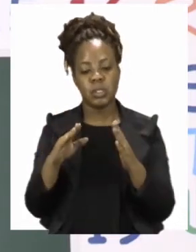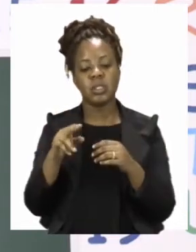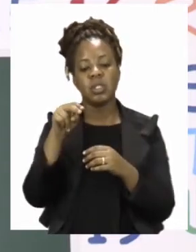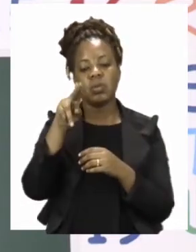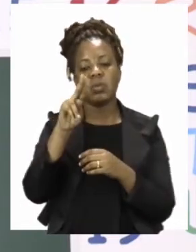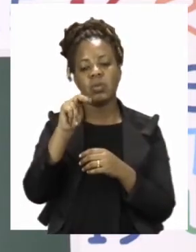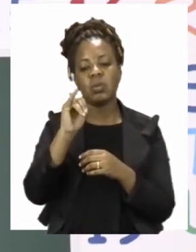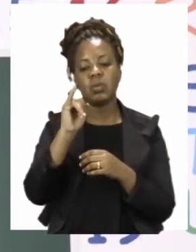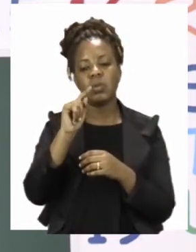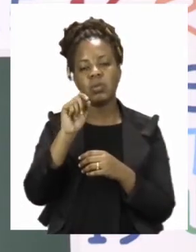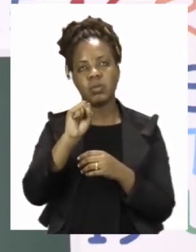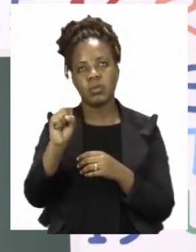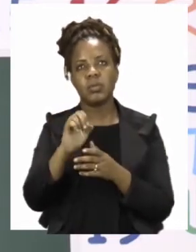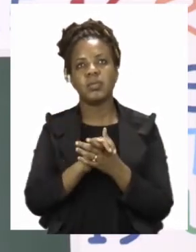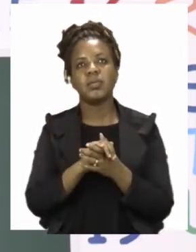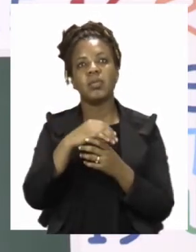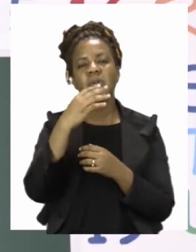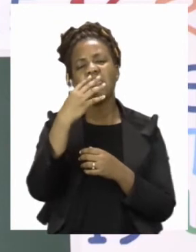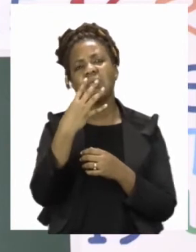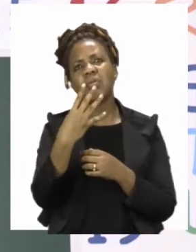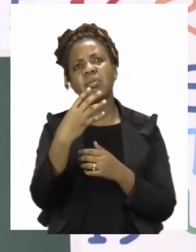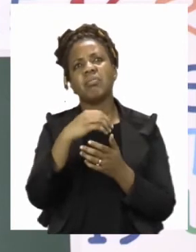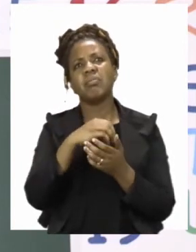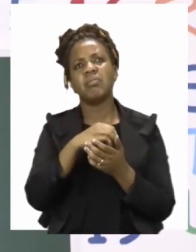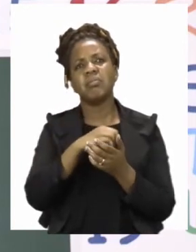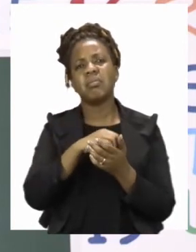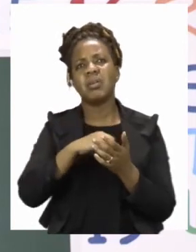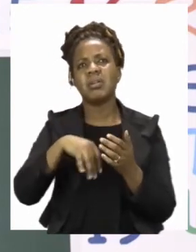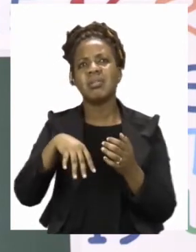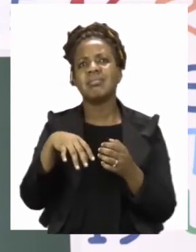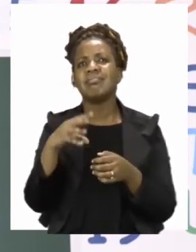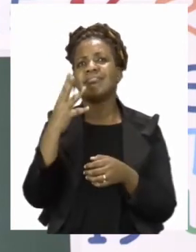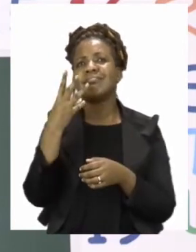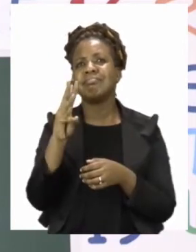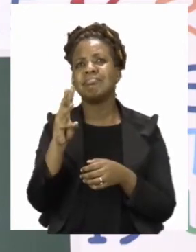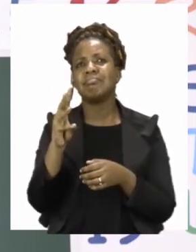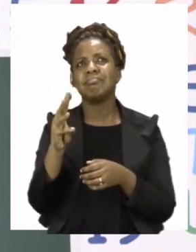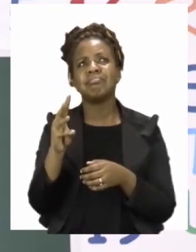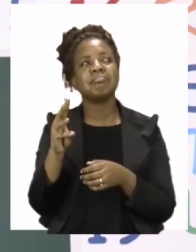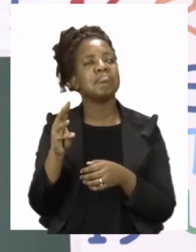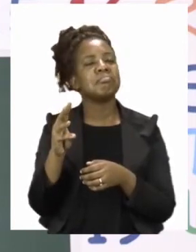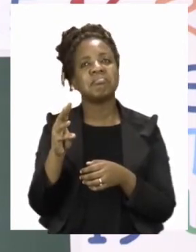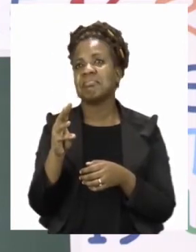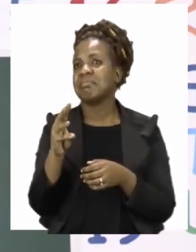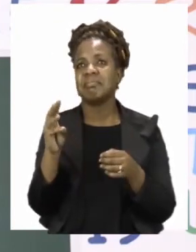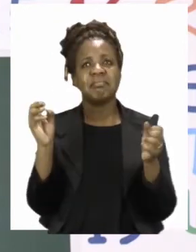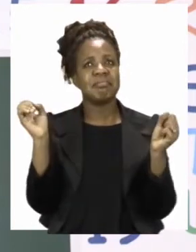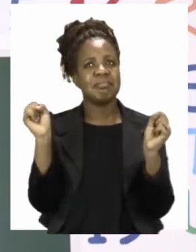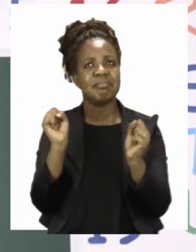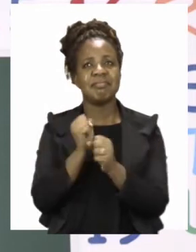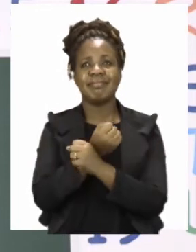89 equals 3. Well done, everyone, if you managed to do that.